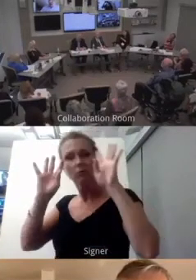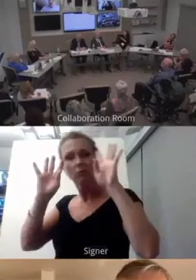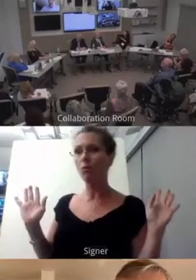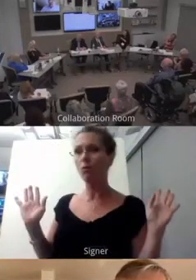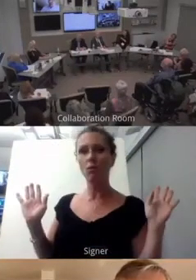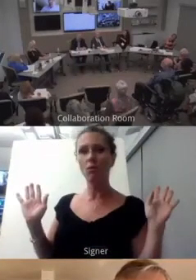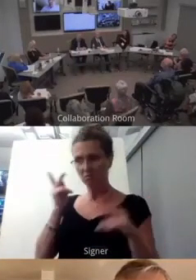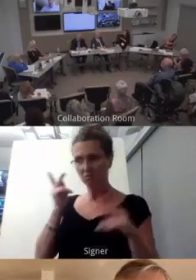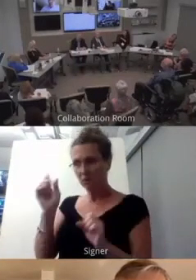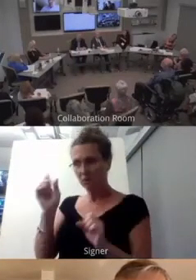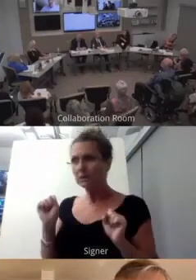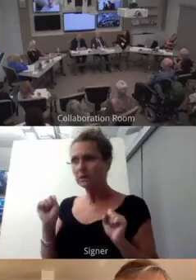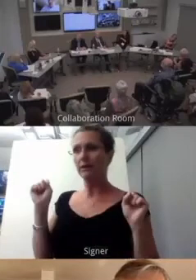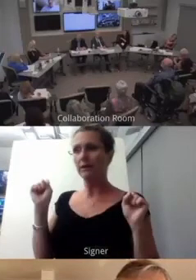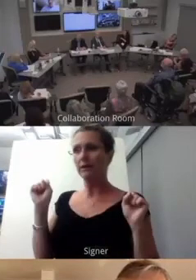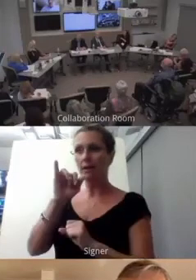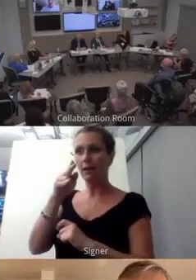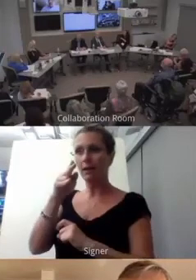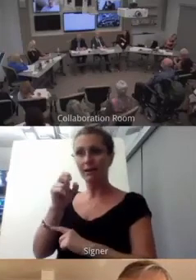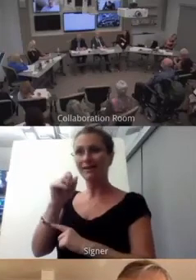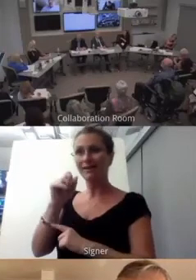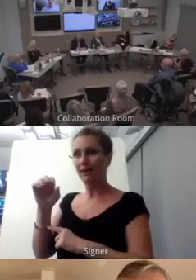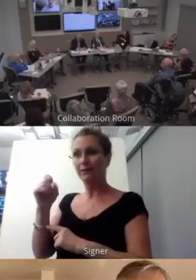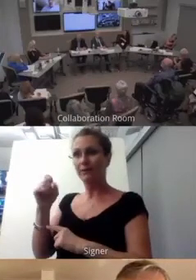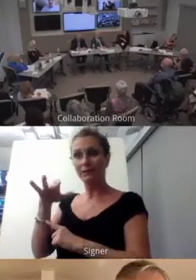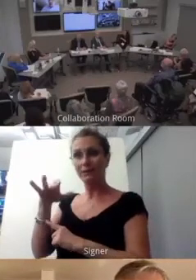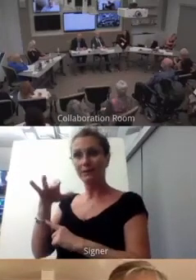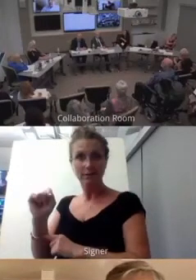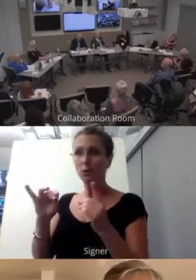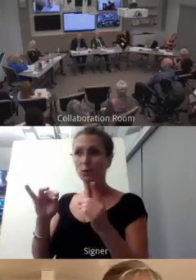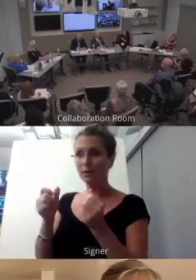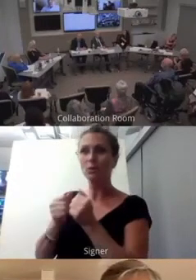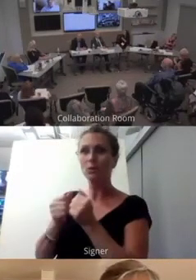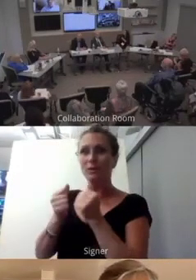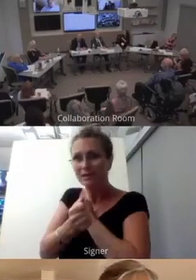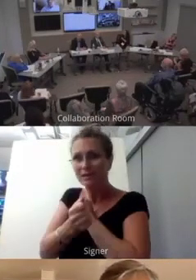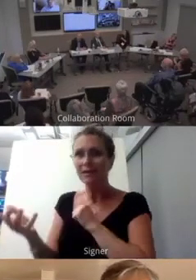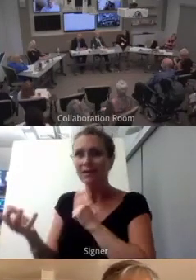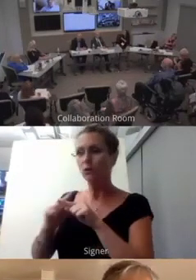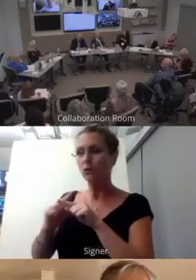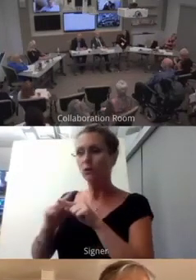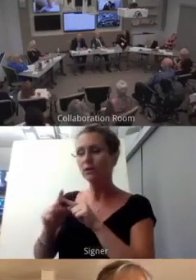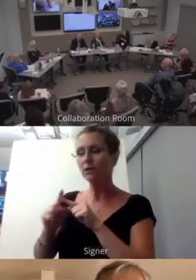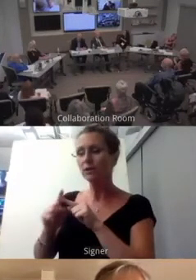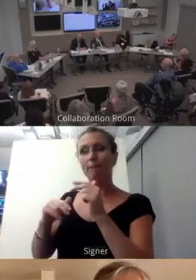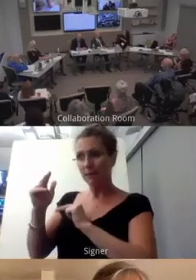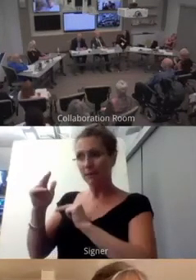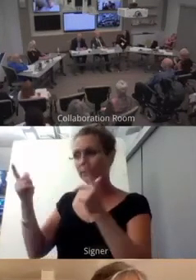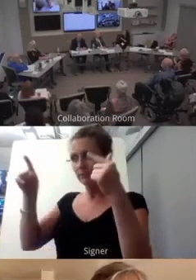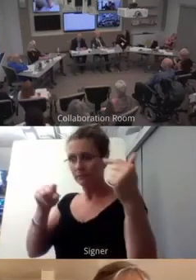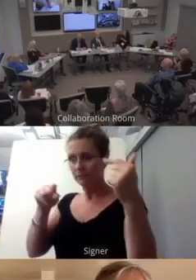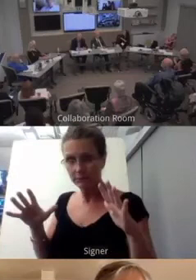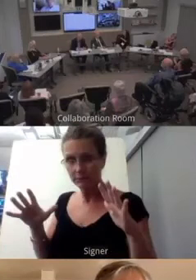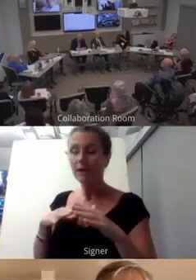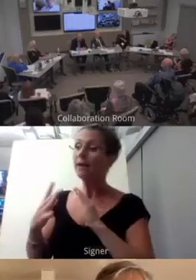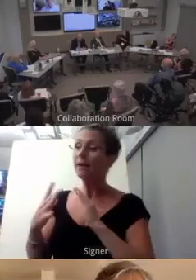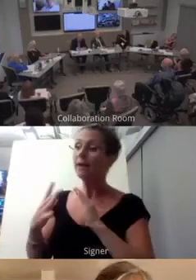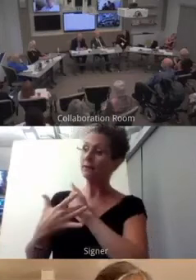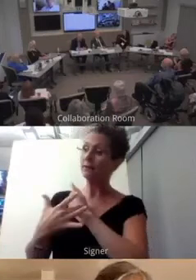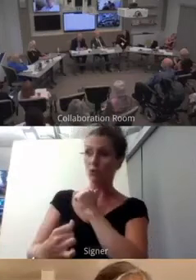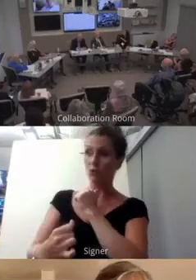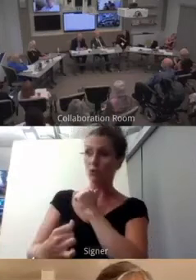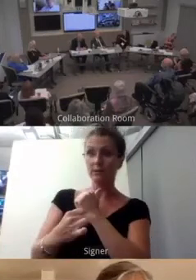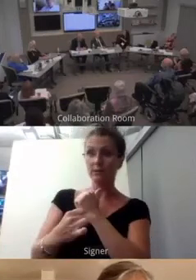with several of the facilities. Then we developed technical assistance documents that we provided to the architects in the